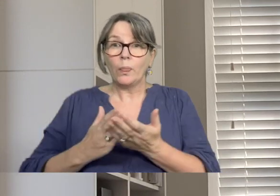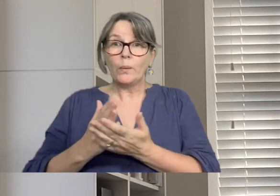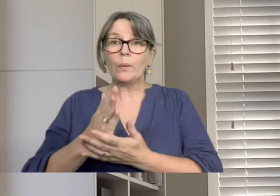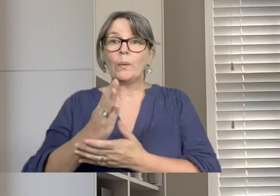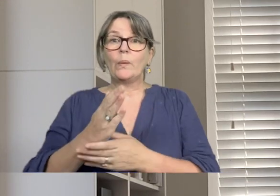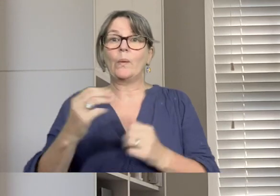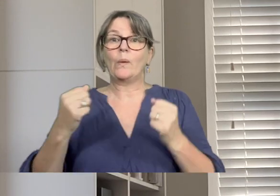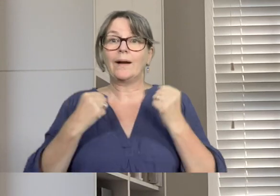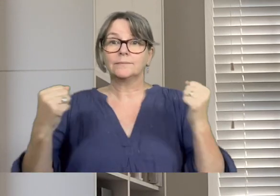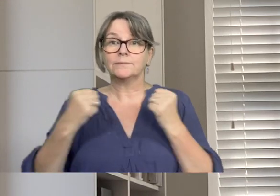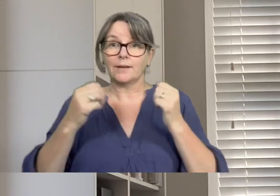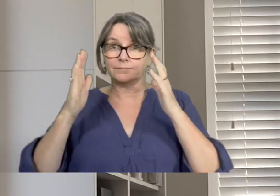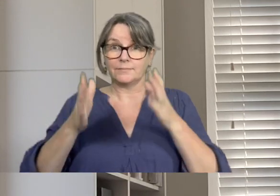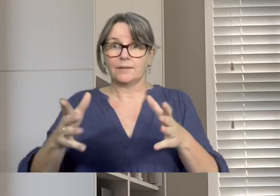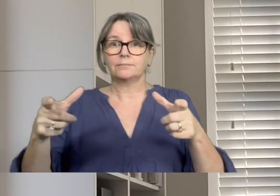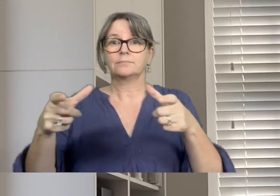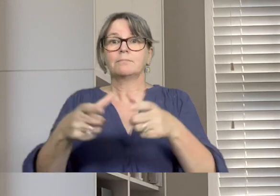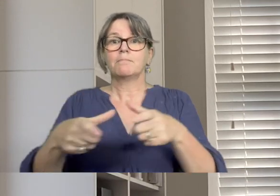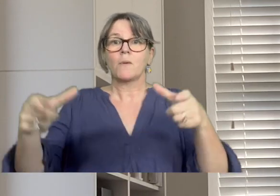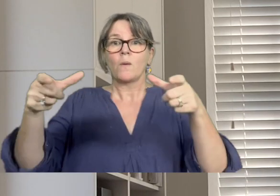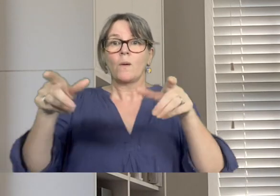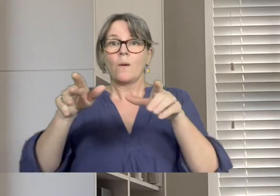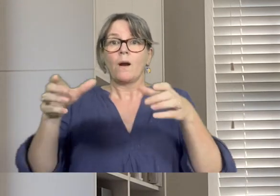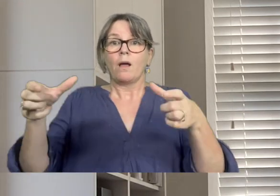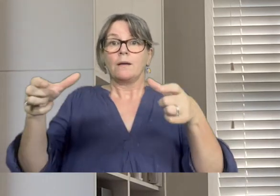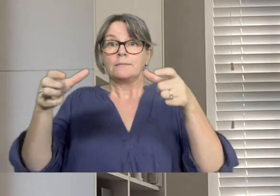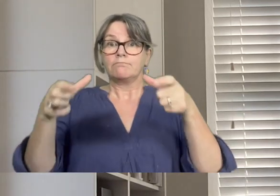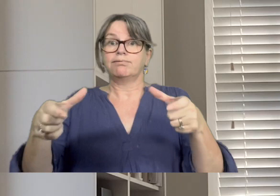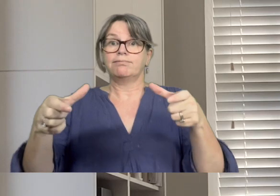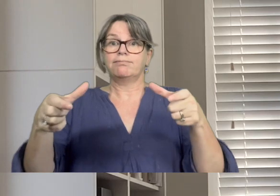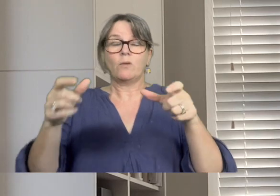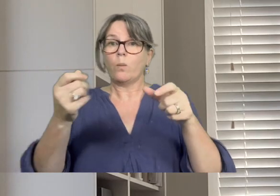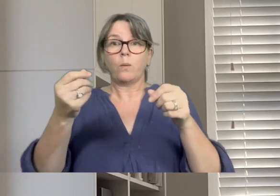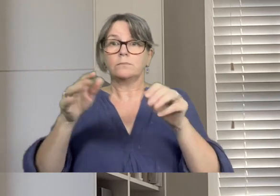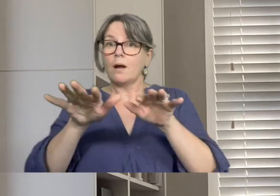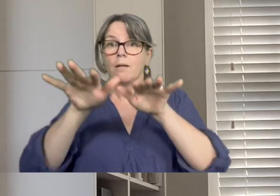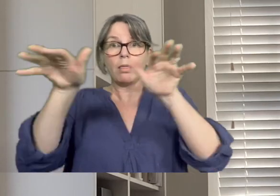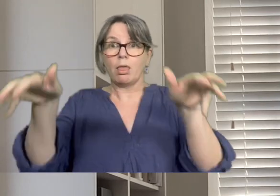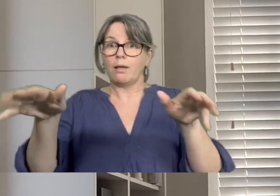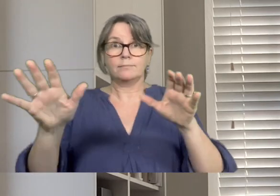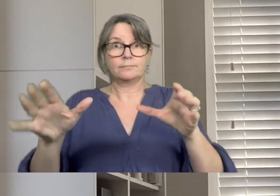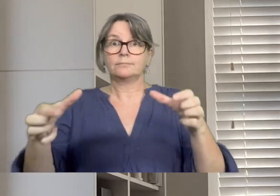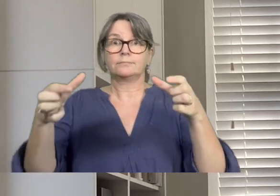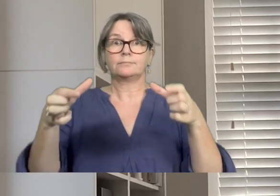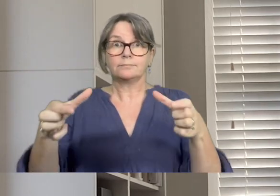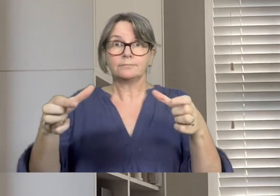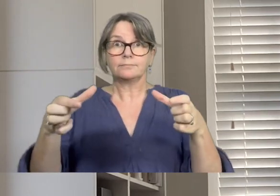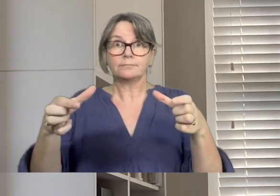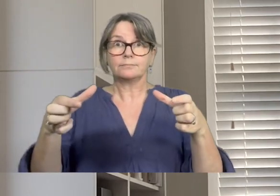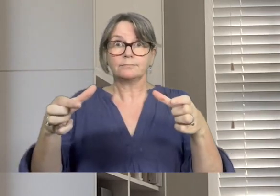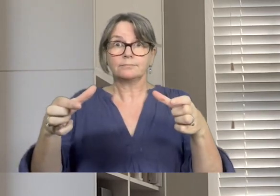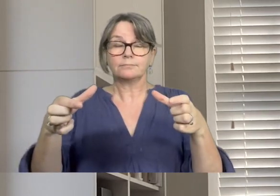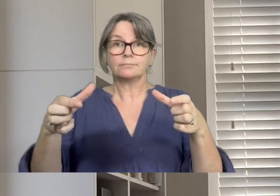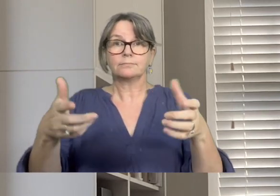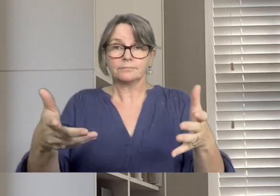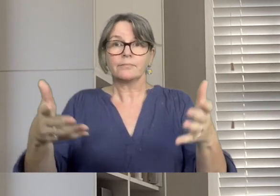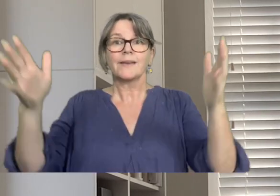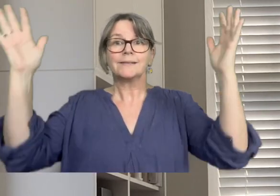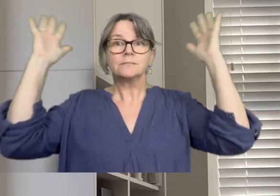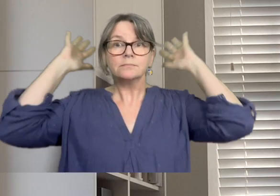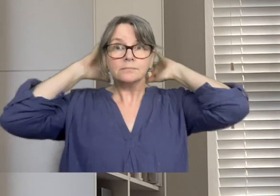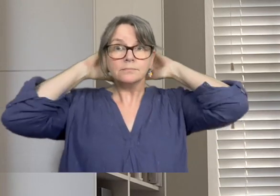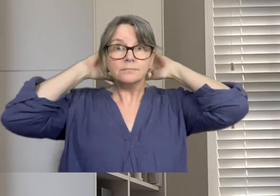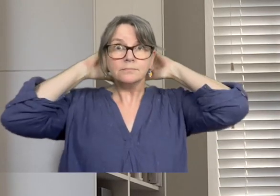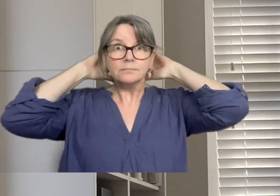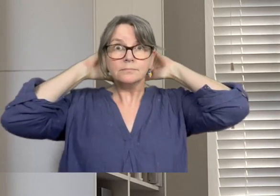of water really quiet and still. And everything's going to happen up in the upper body. So we're going to bring hands behind the head,